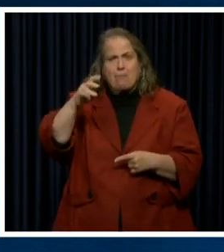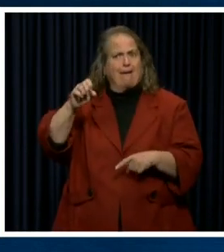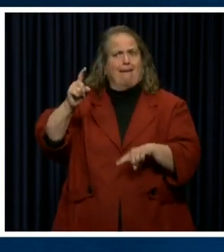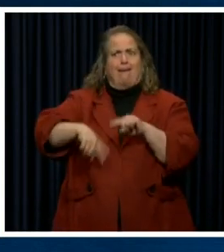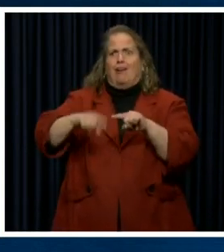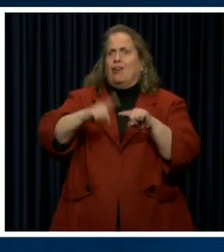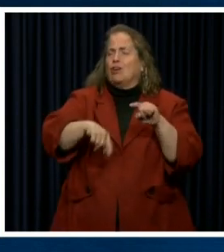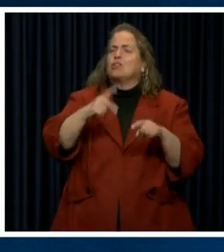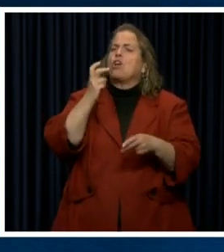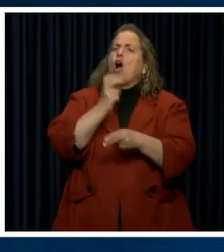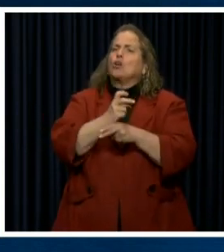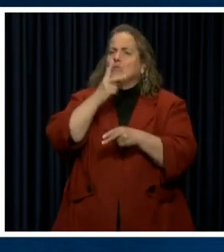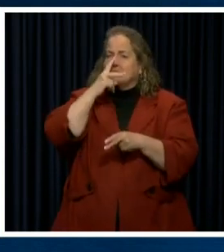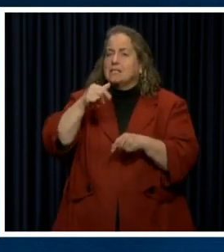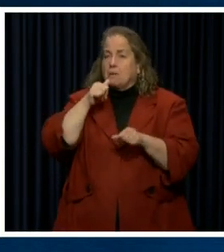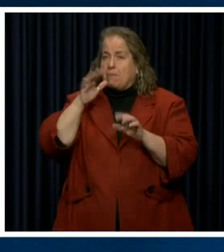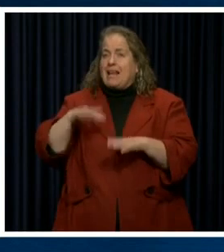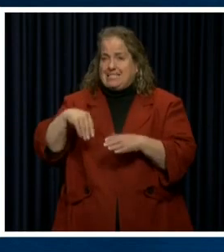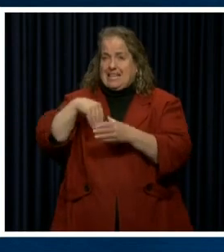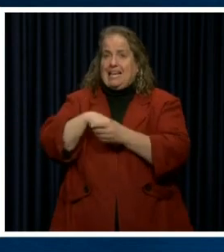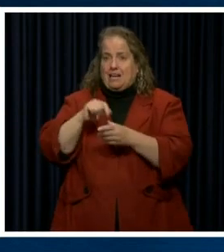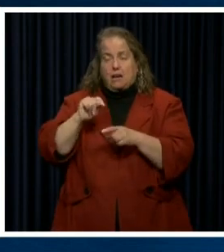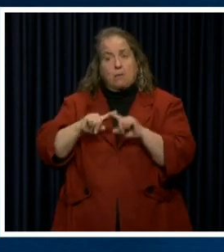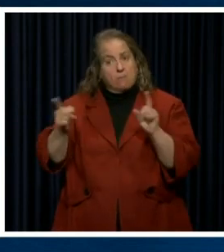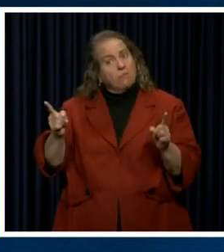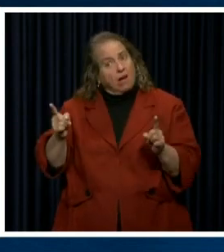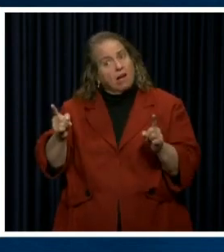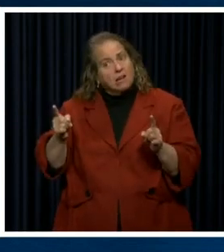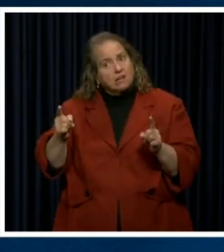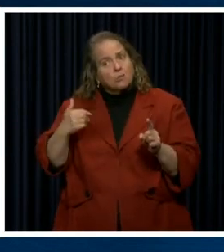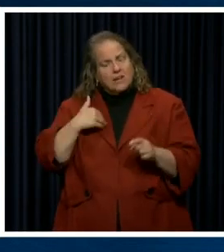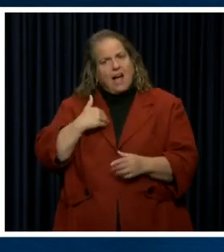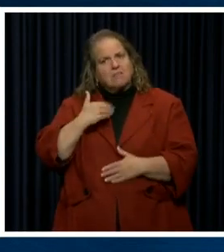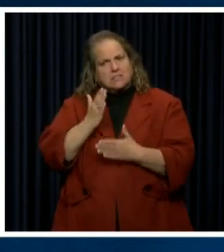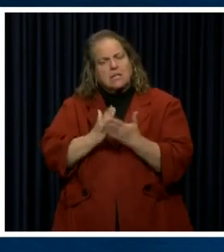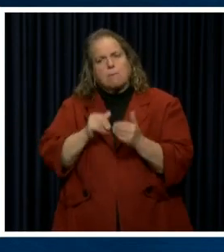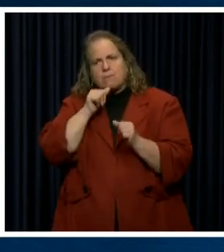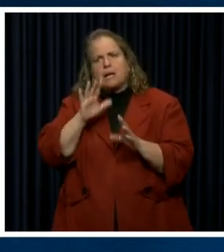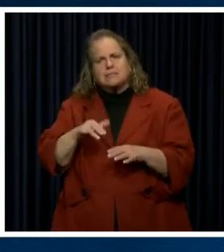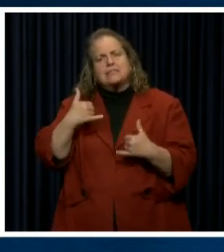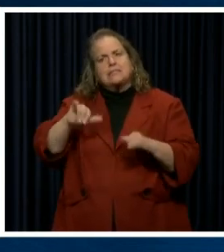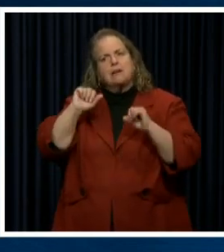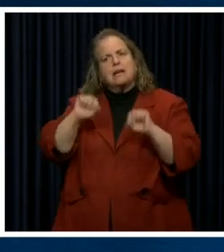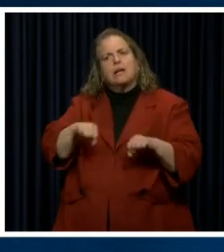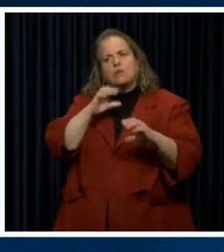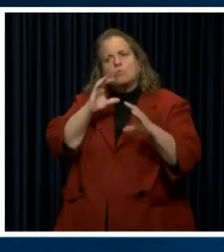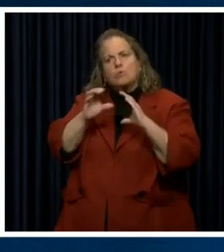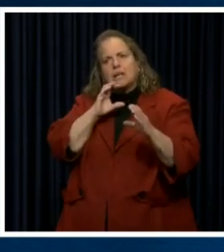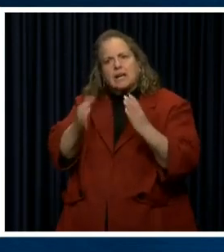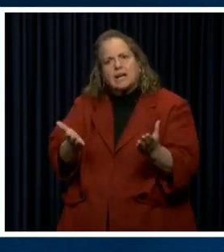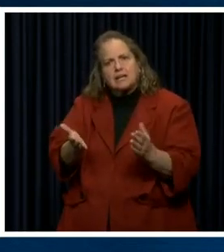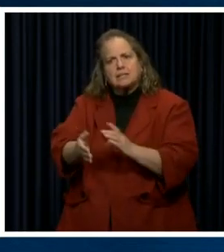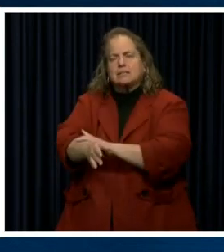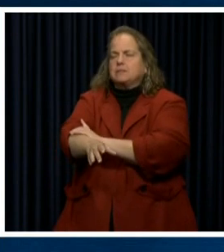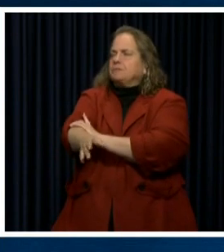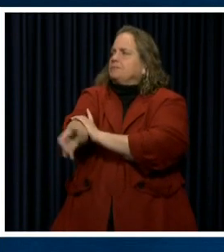a blessing in it, but we live in an age where we can still communicate, even if we can't be present.